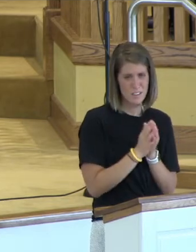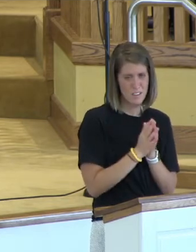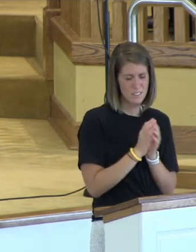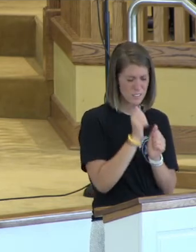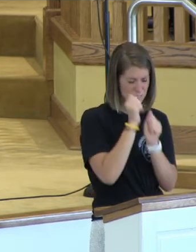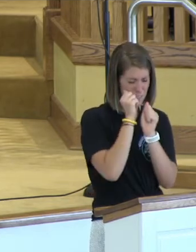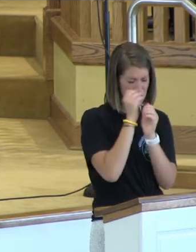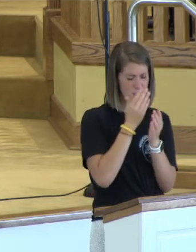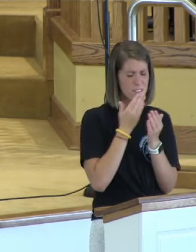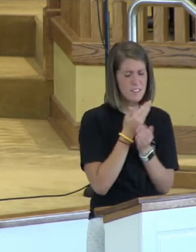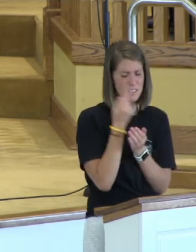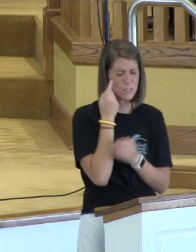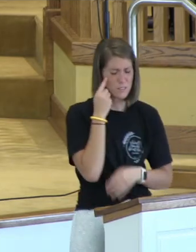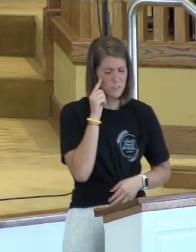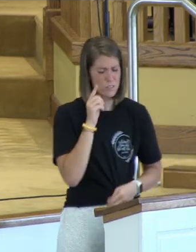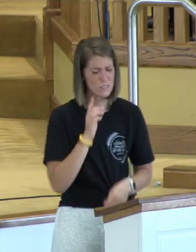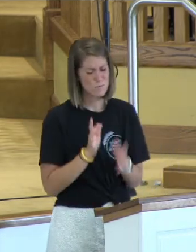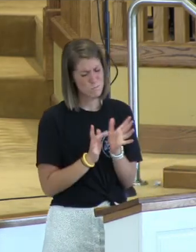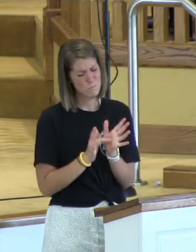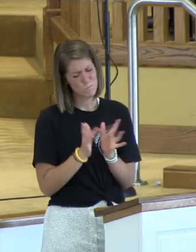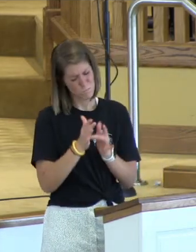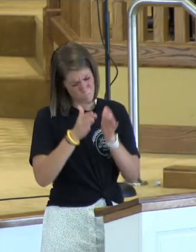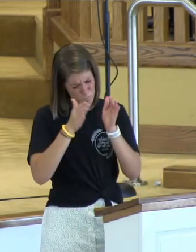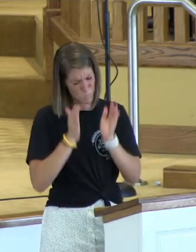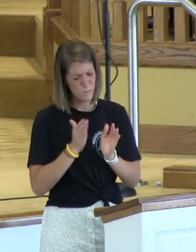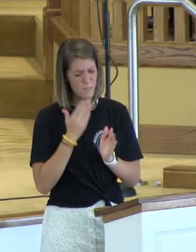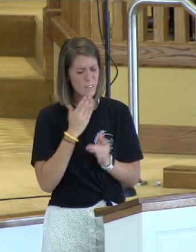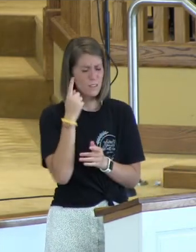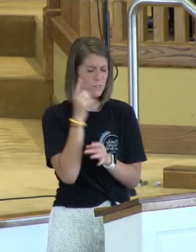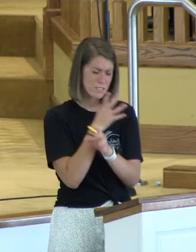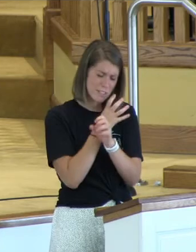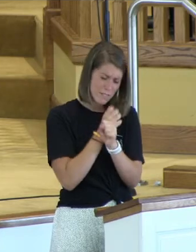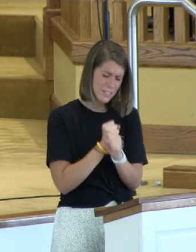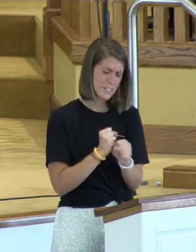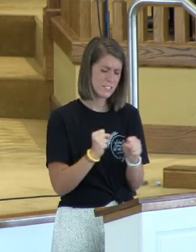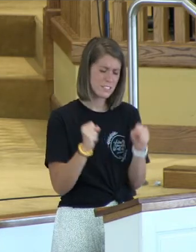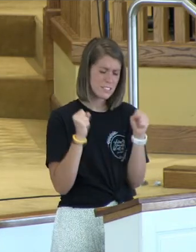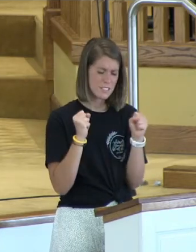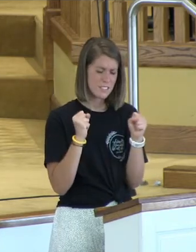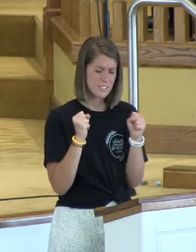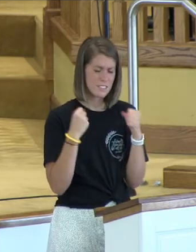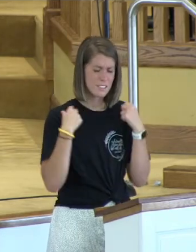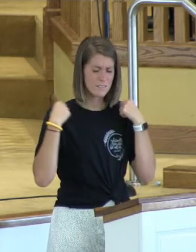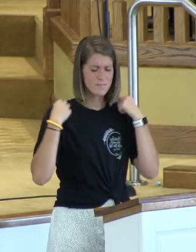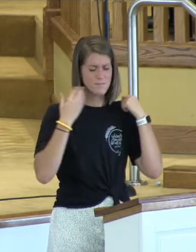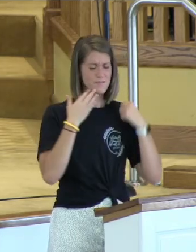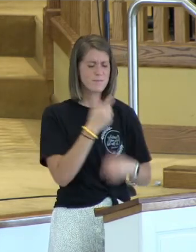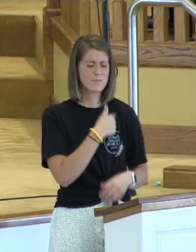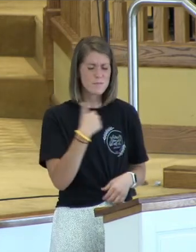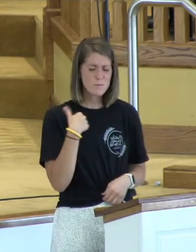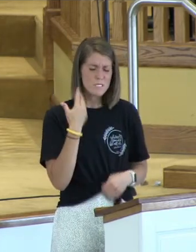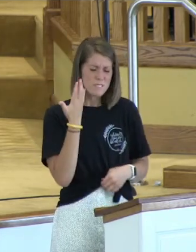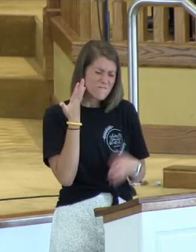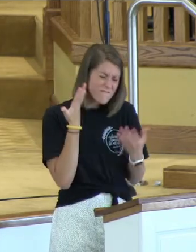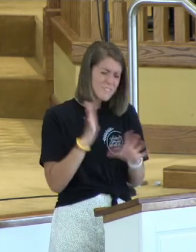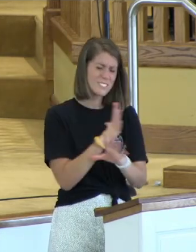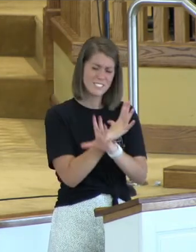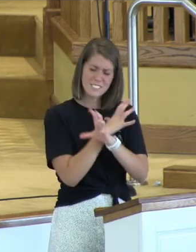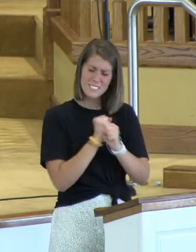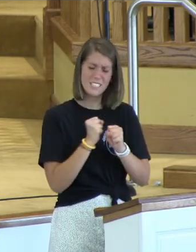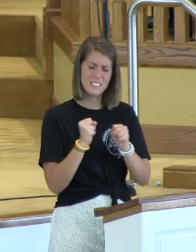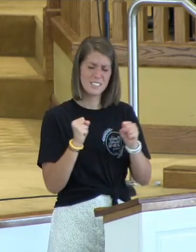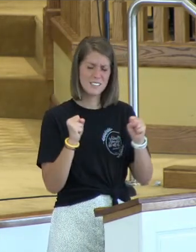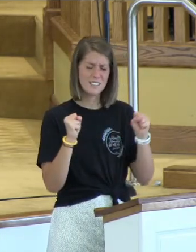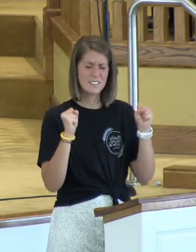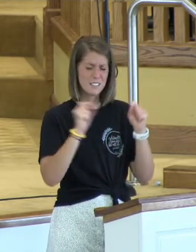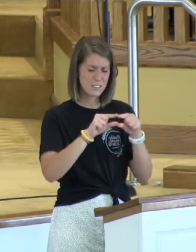Father, thank you for Christianity. Thank you for salvation. Thank you that we are saved,